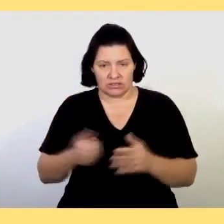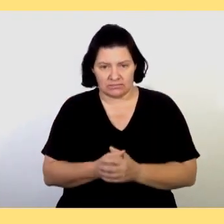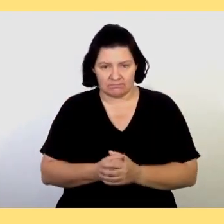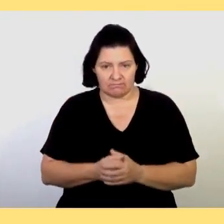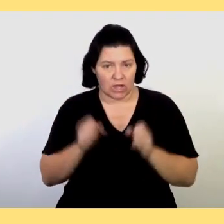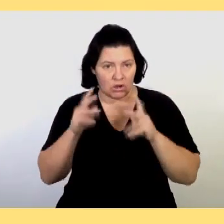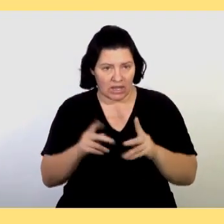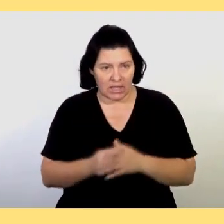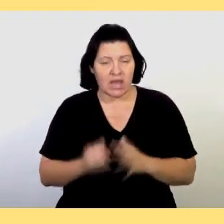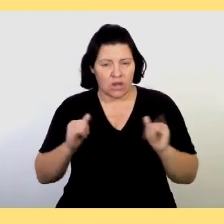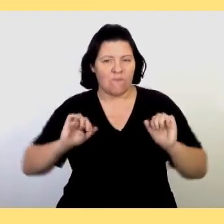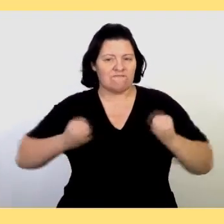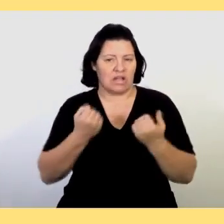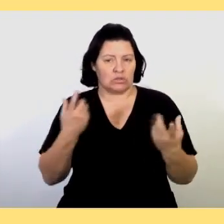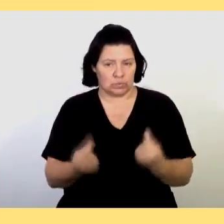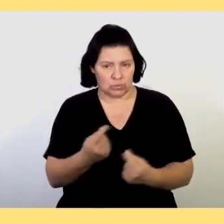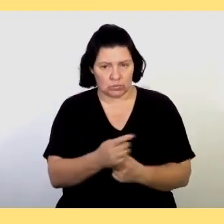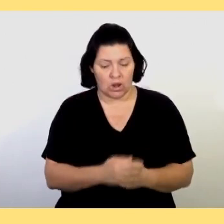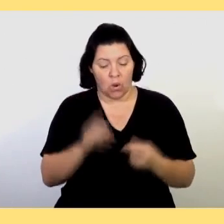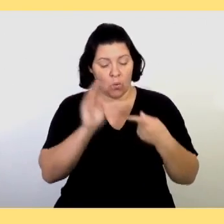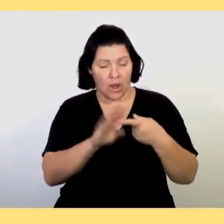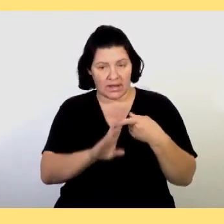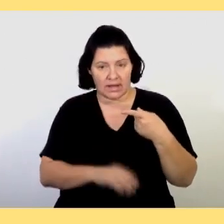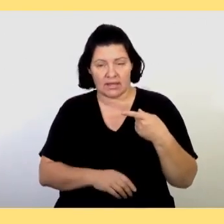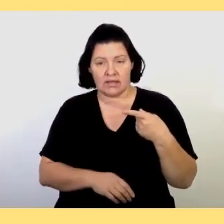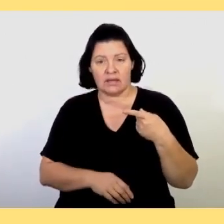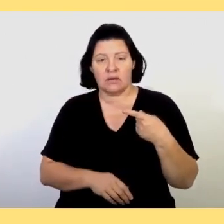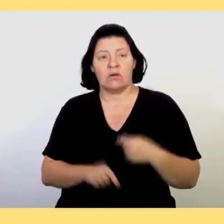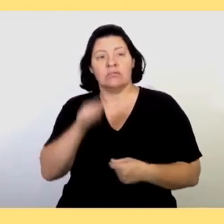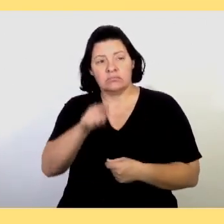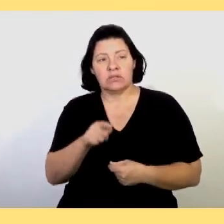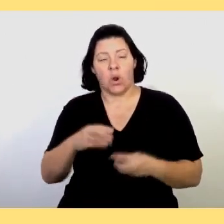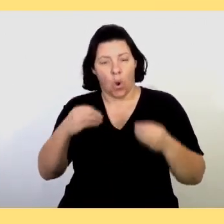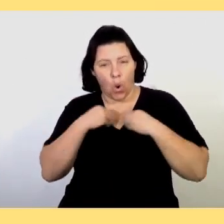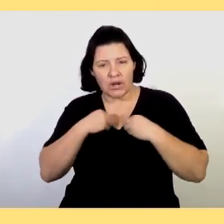equation. Okay? I want us to quickly do this. Number one, it reads,